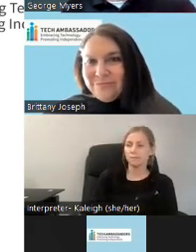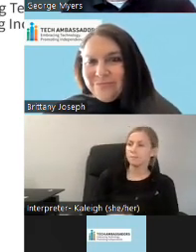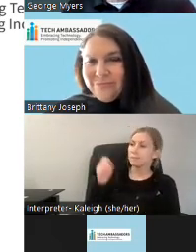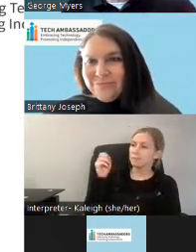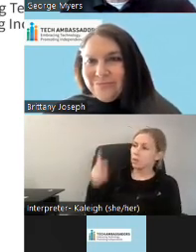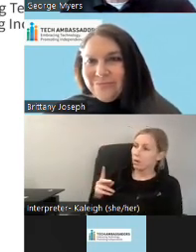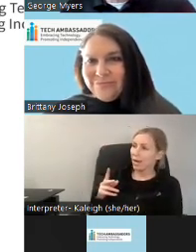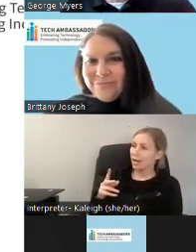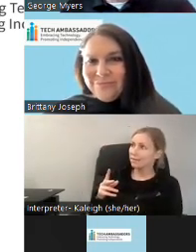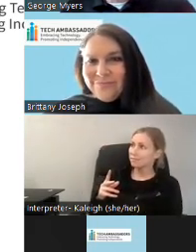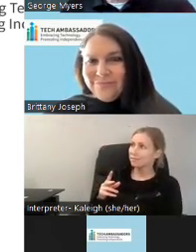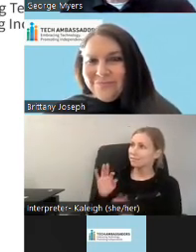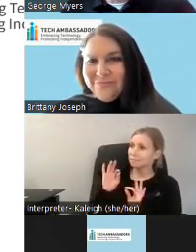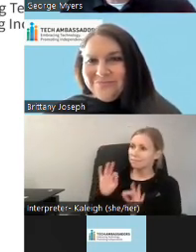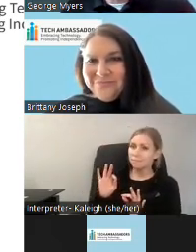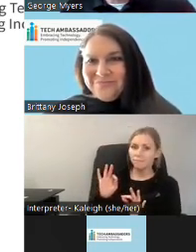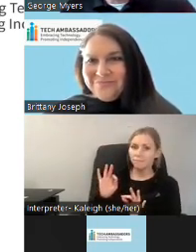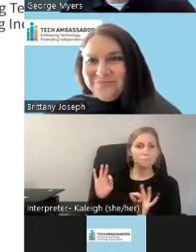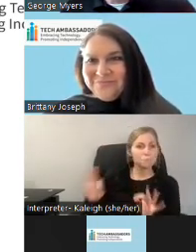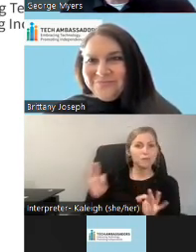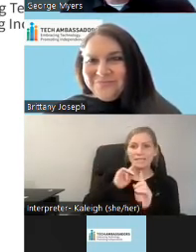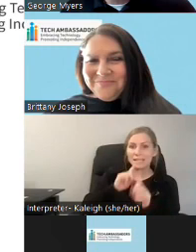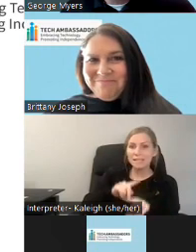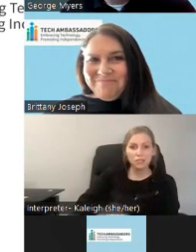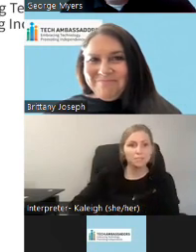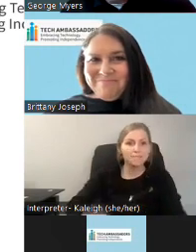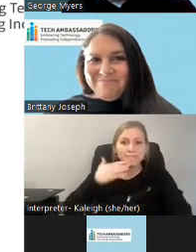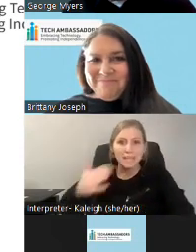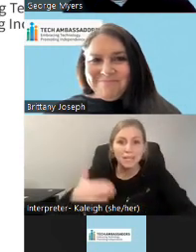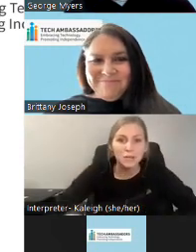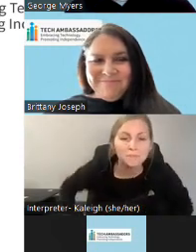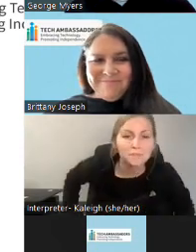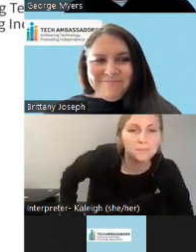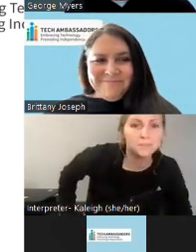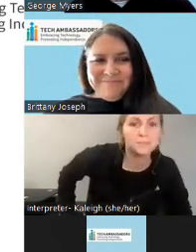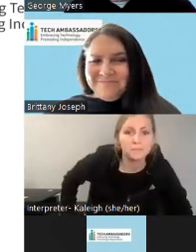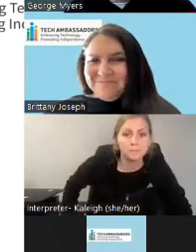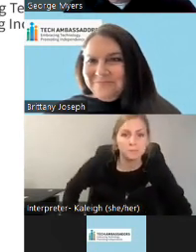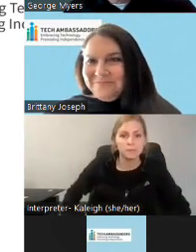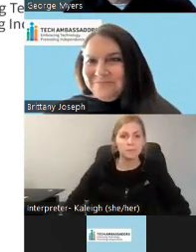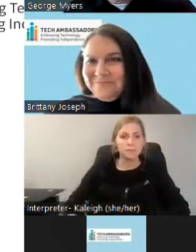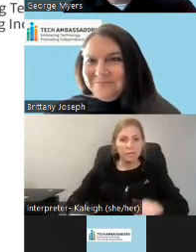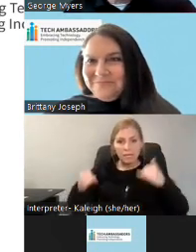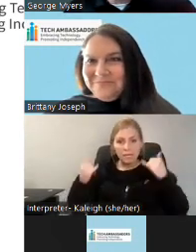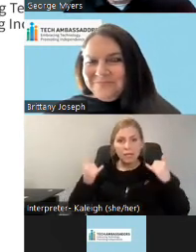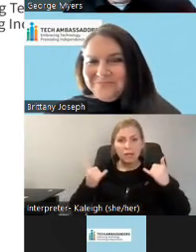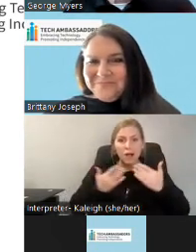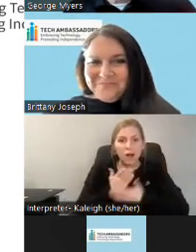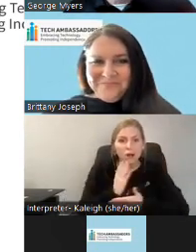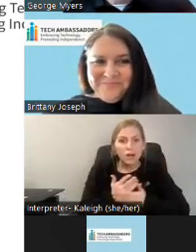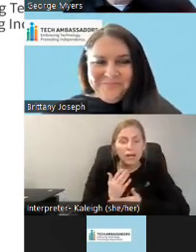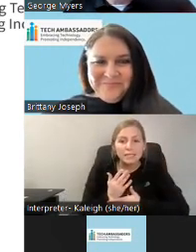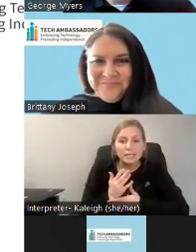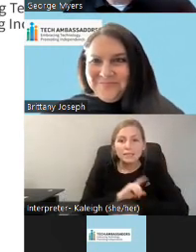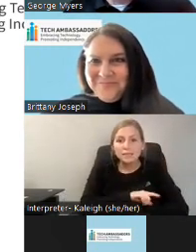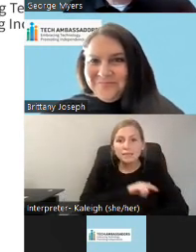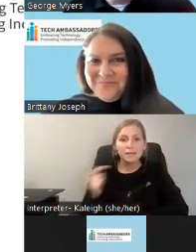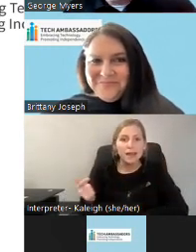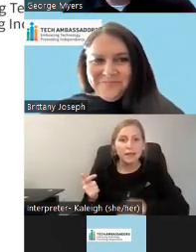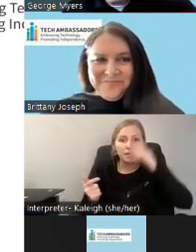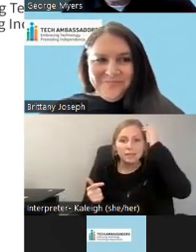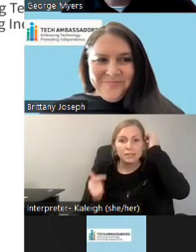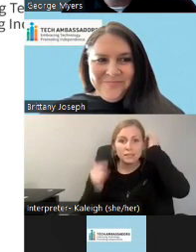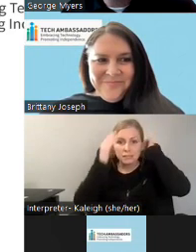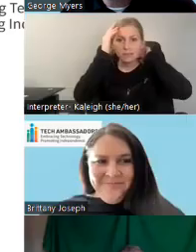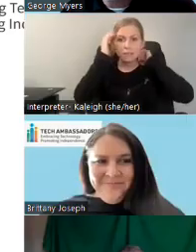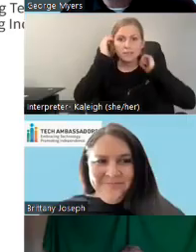Okay. Good. That is the perfect answer. All right. Thank you. Great. All right. Next up,